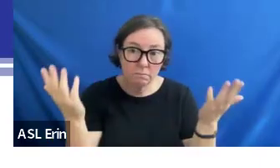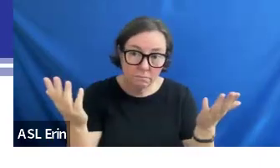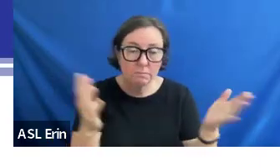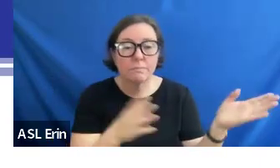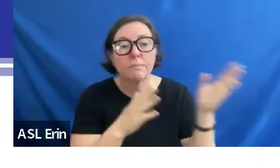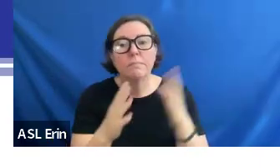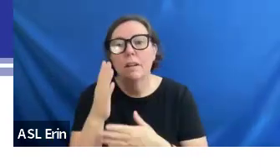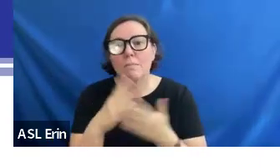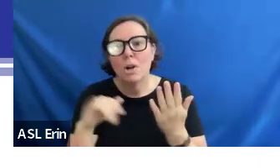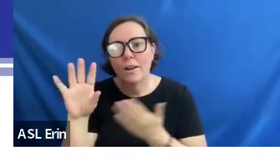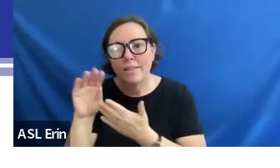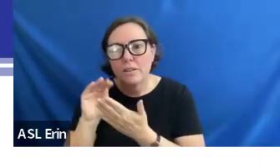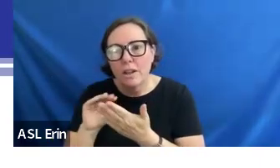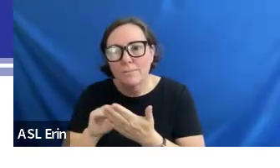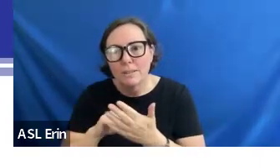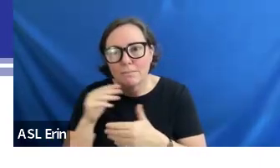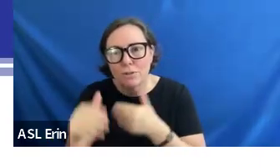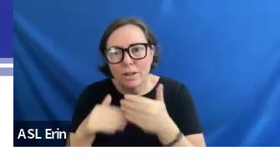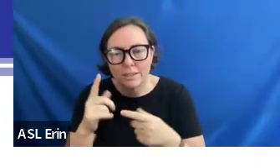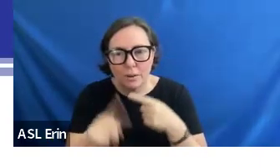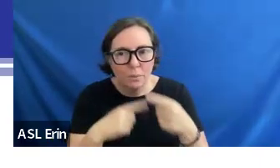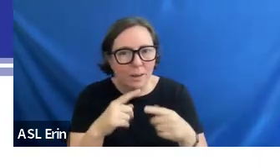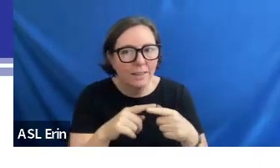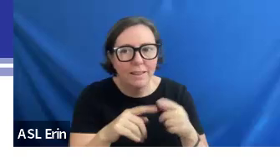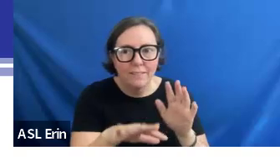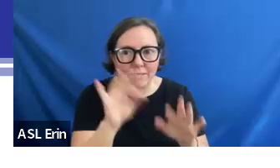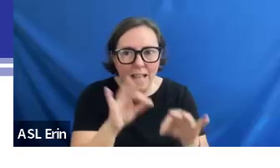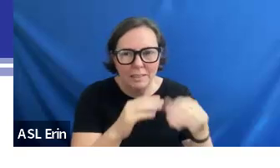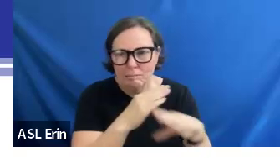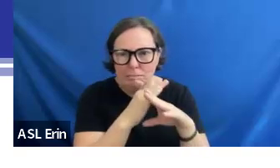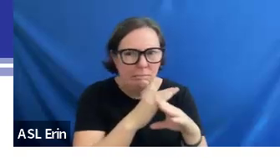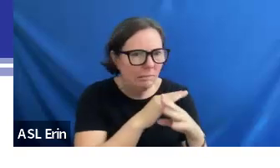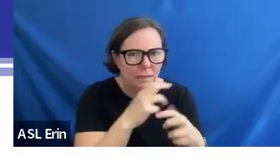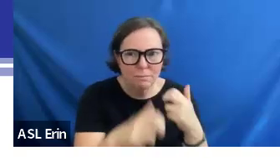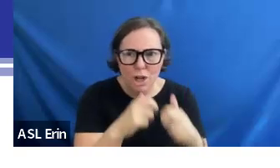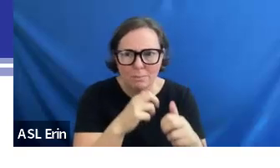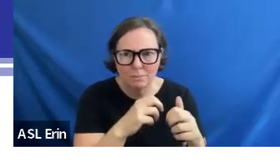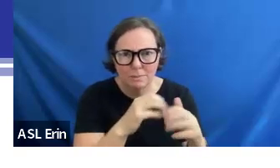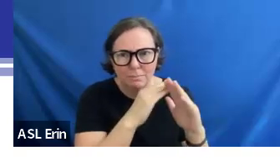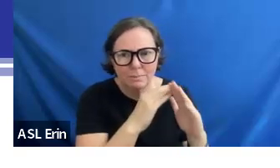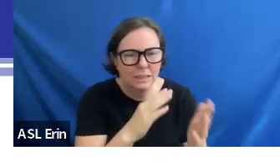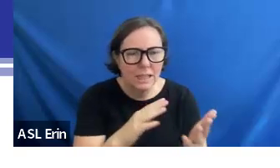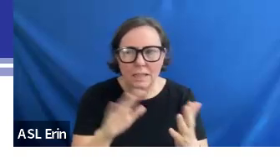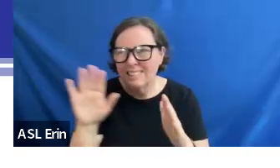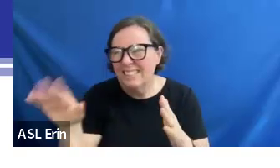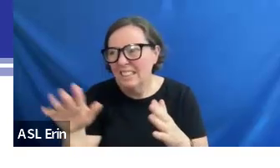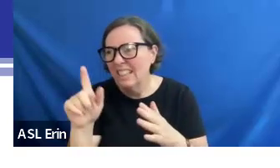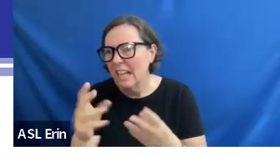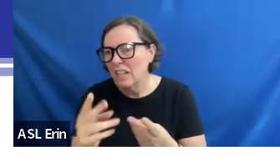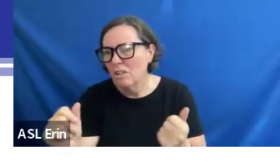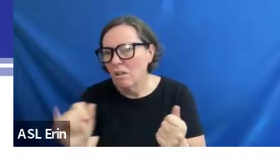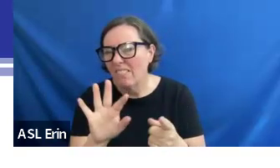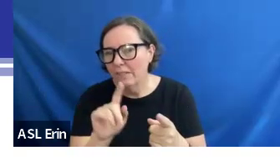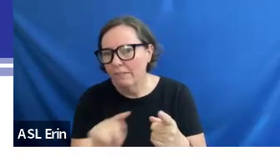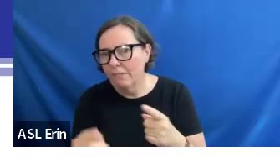Part of that documentation process, as they're finding these barriers, is to recommend how these barriers can be